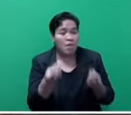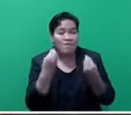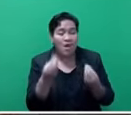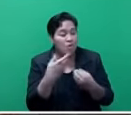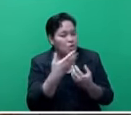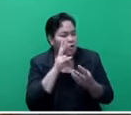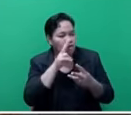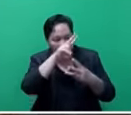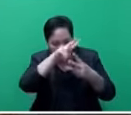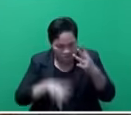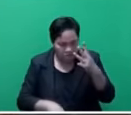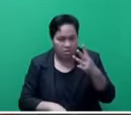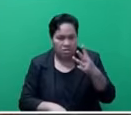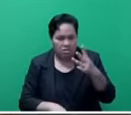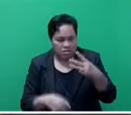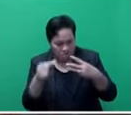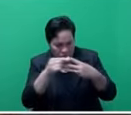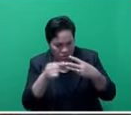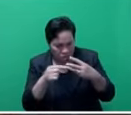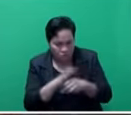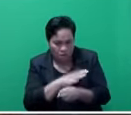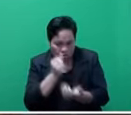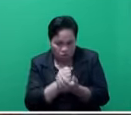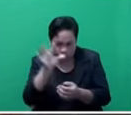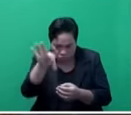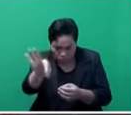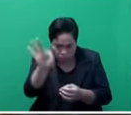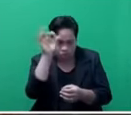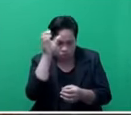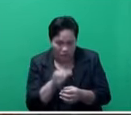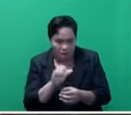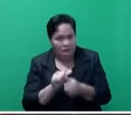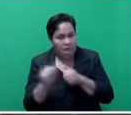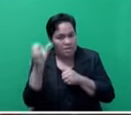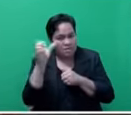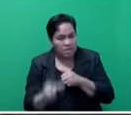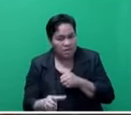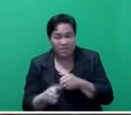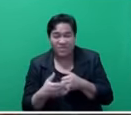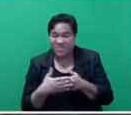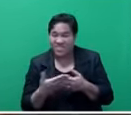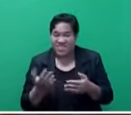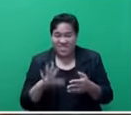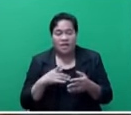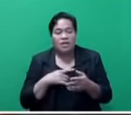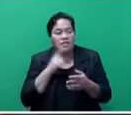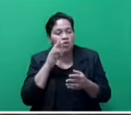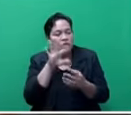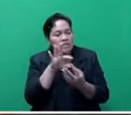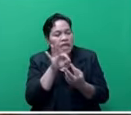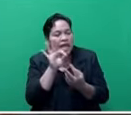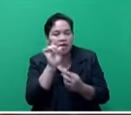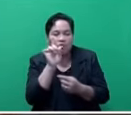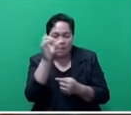at all of these components. So we can get the best person in the job. And then what we do, and then it's not just a matter of selecting a